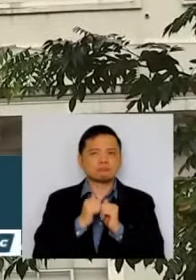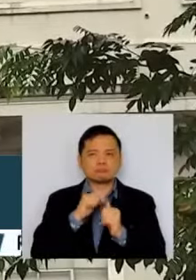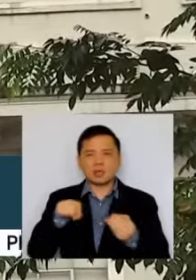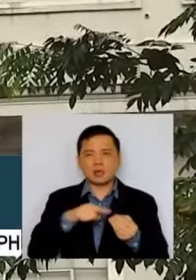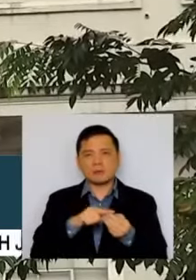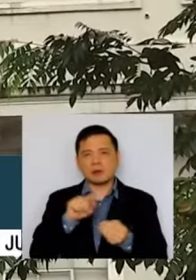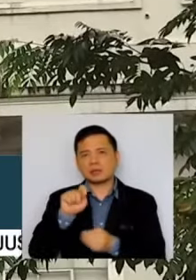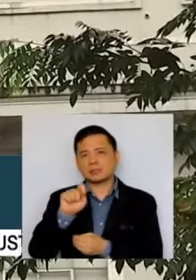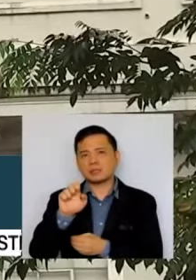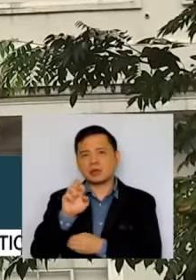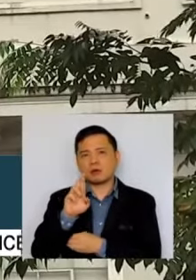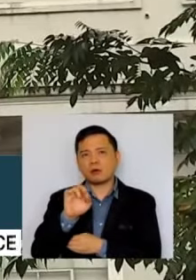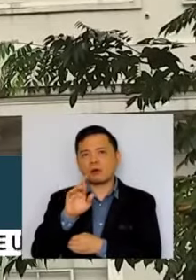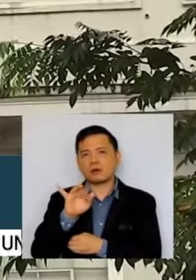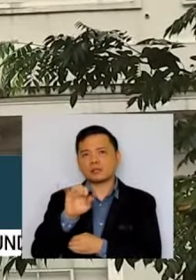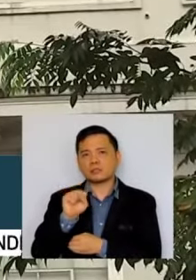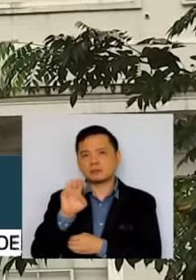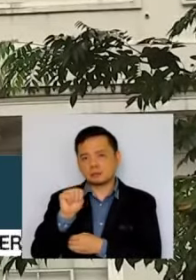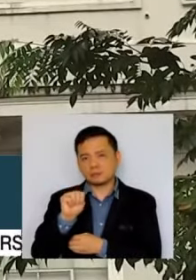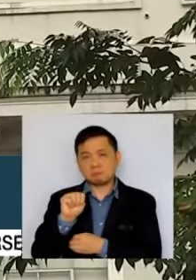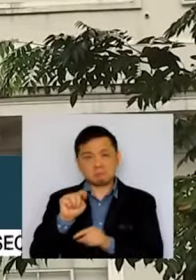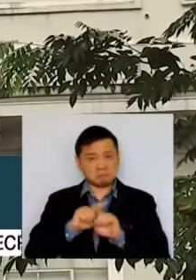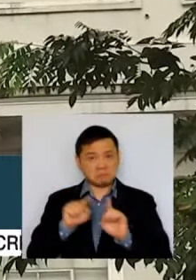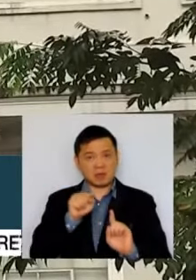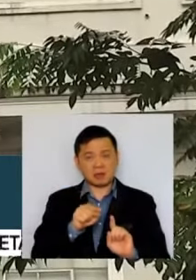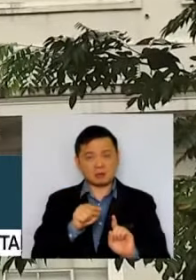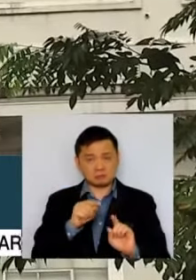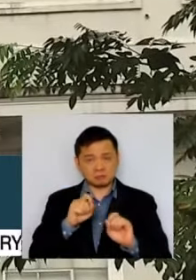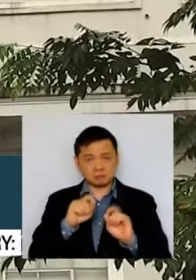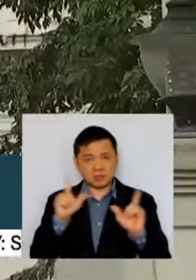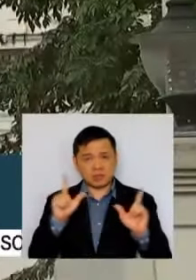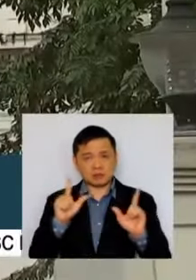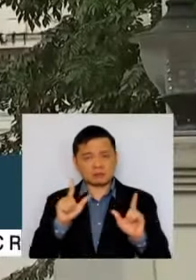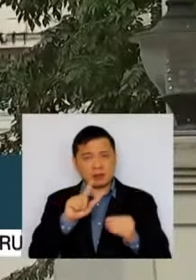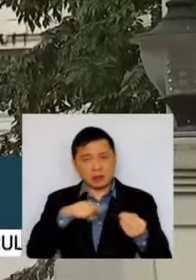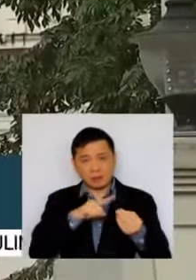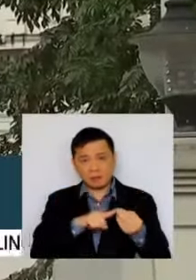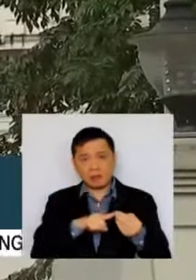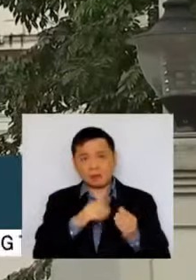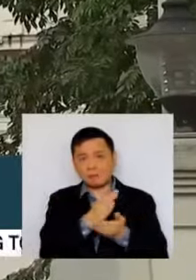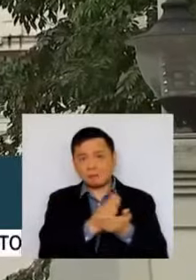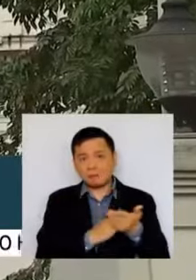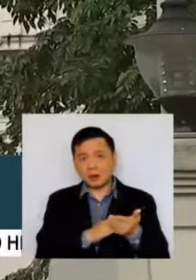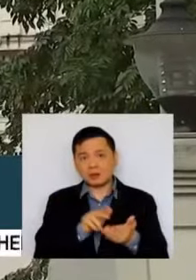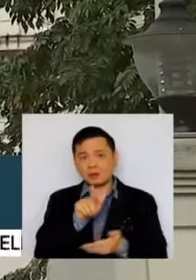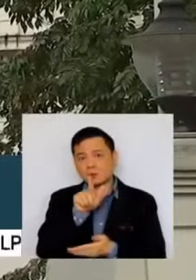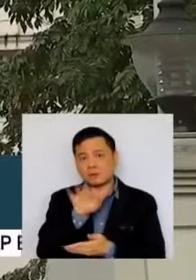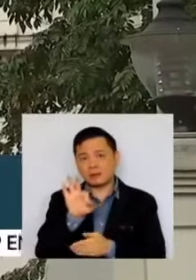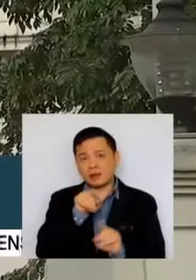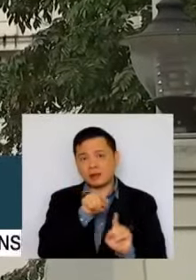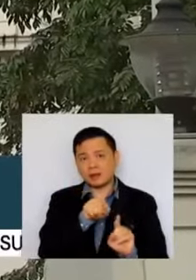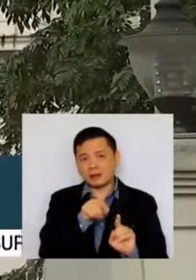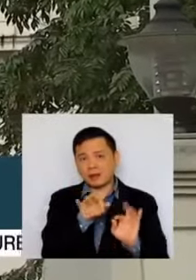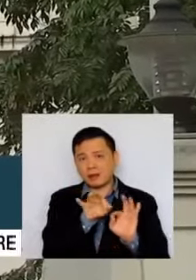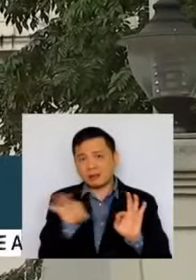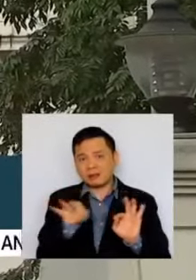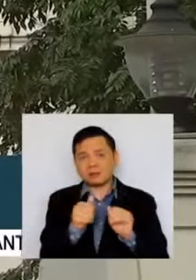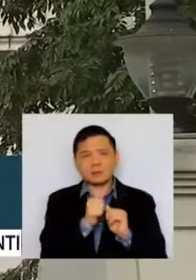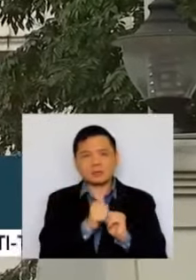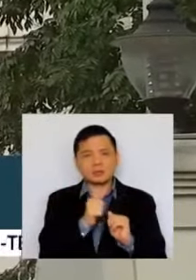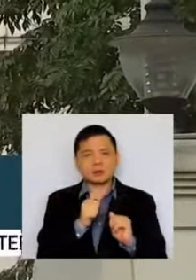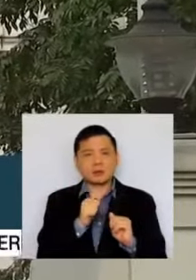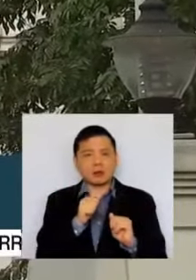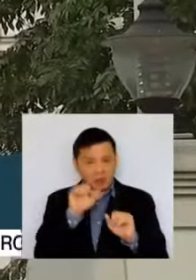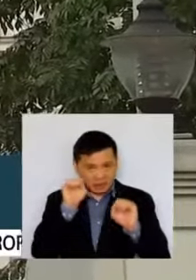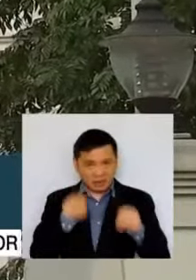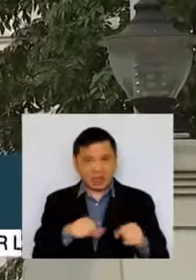was surprised there wasn't any specific comment on Section 29 of the measure, which allows detention without